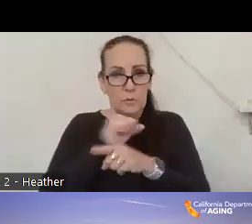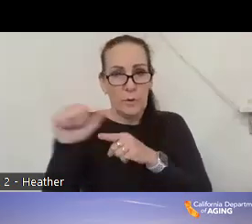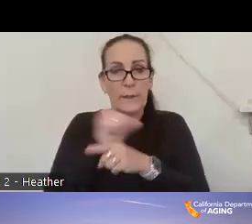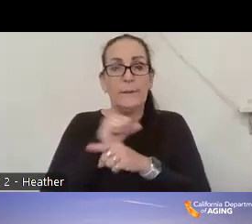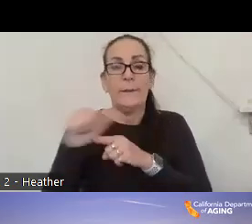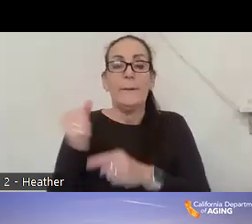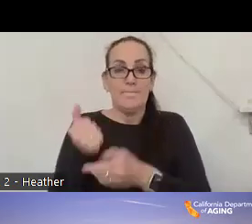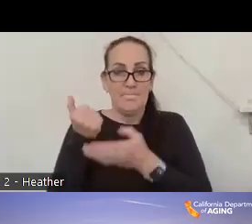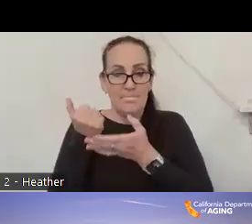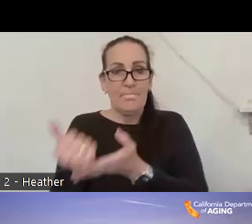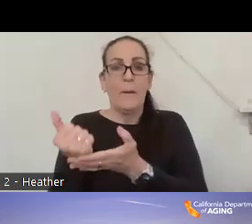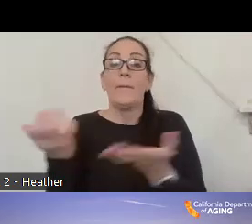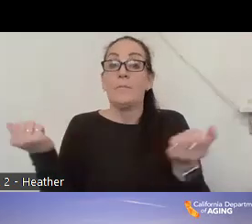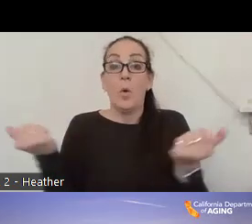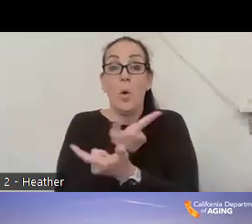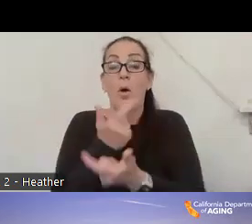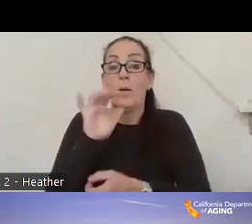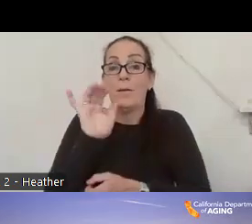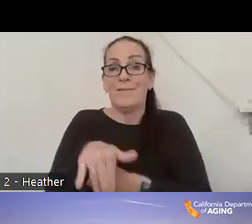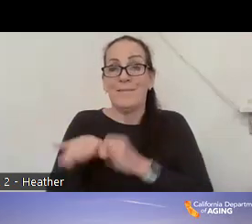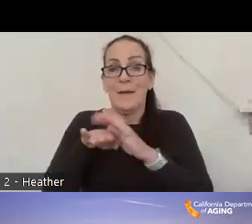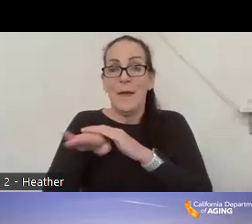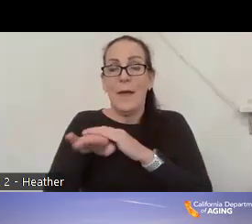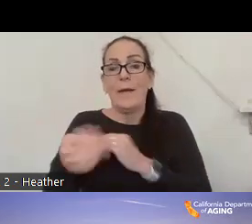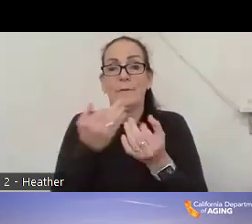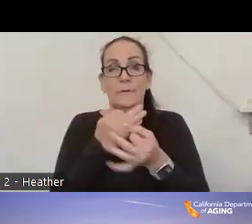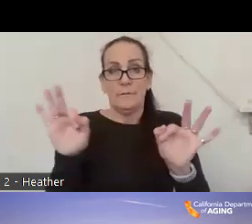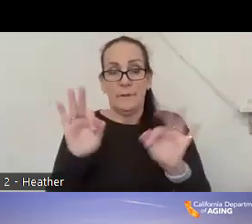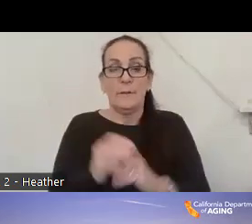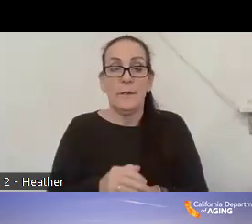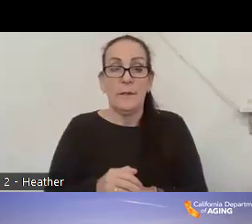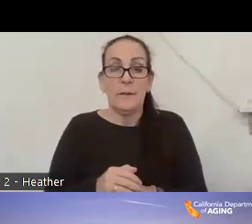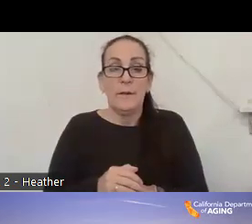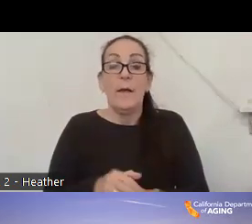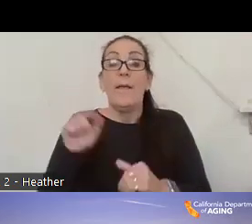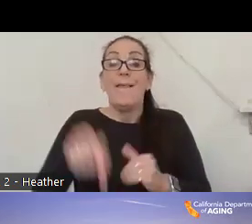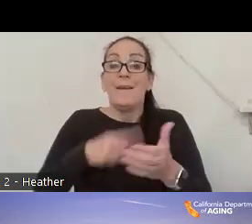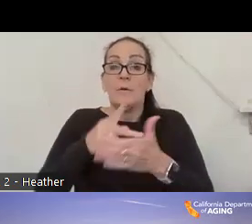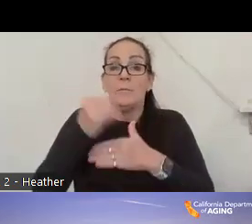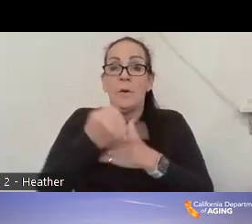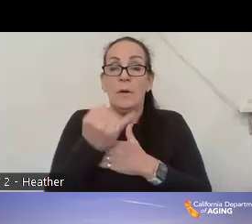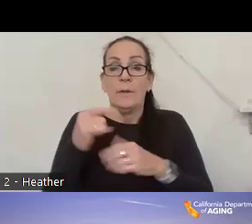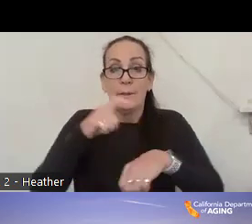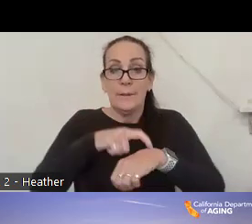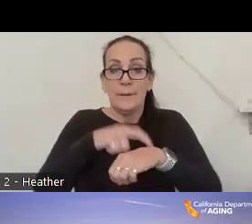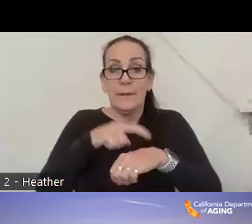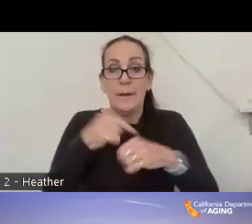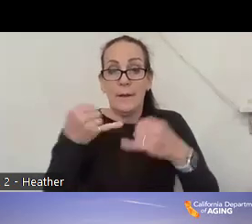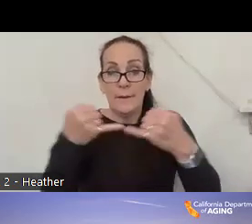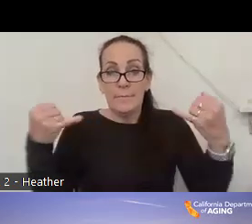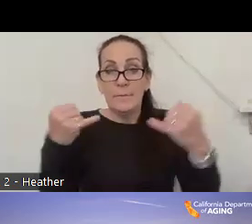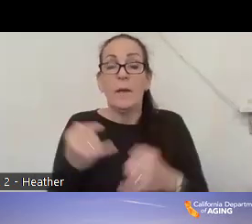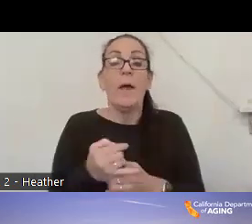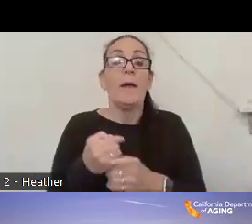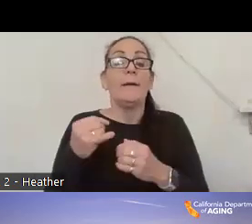is going to be for free. So this project timeline is 2 years as well. We are right in the middle of it right now. It